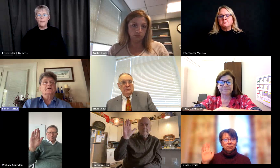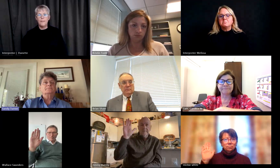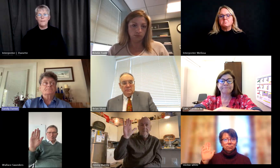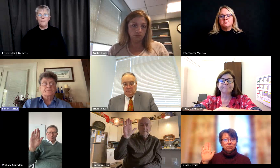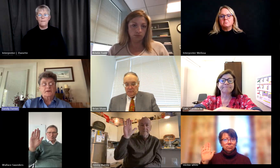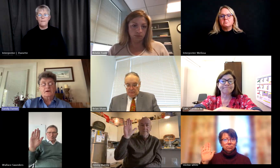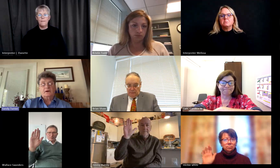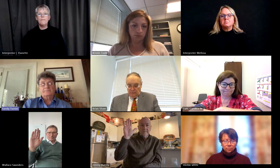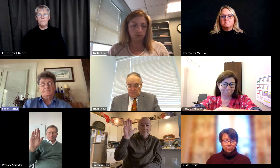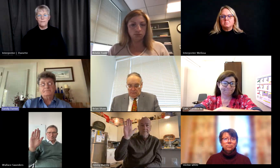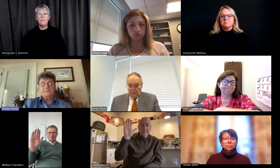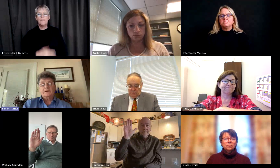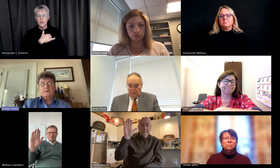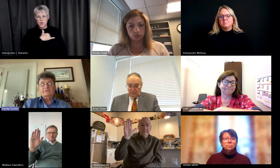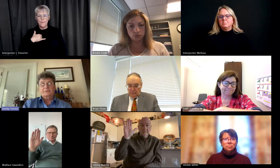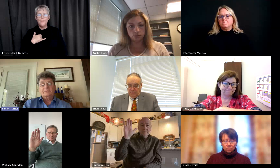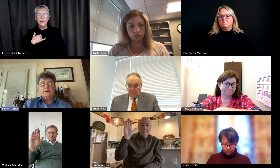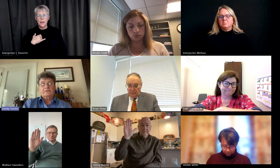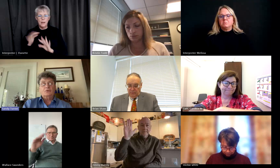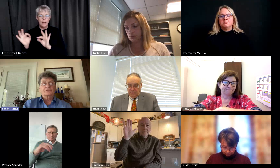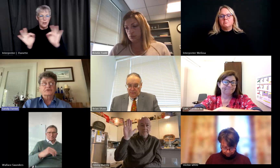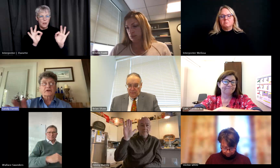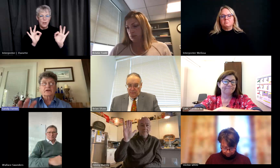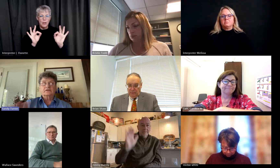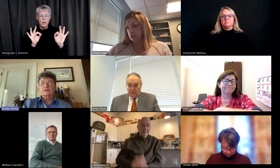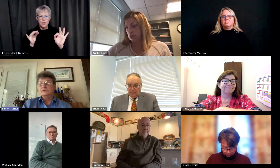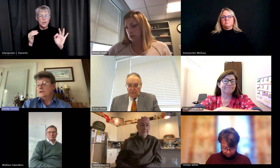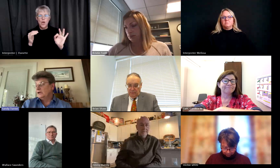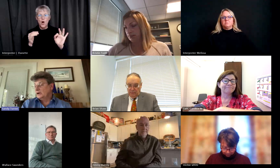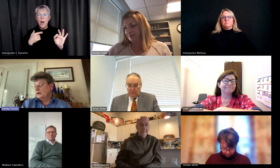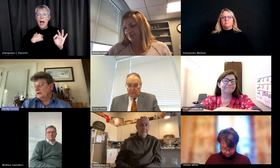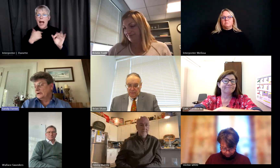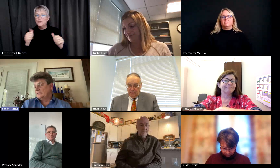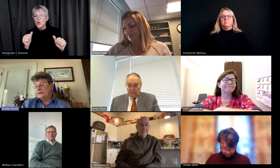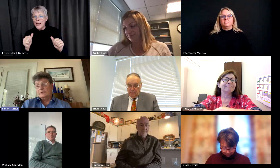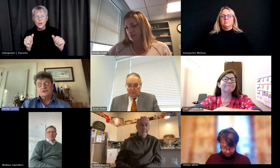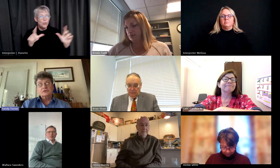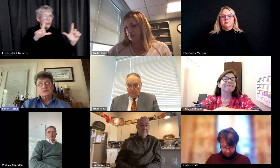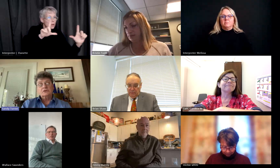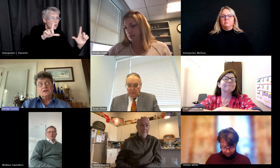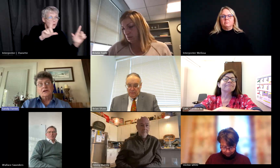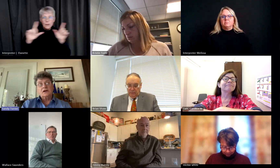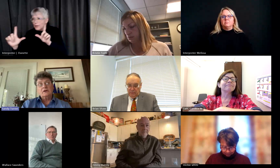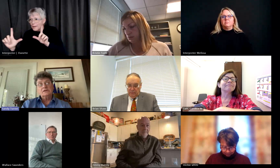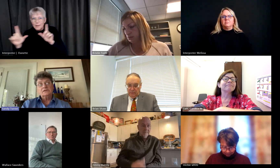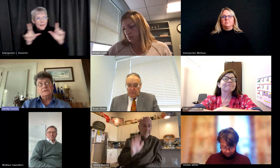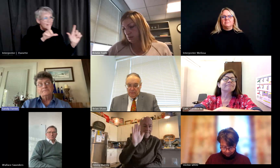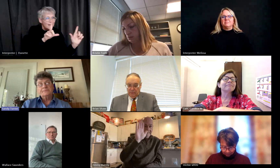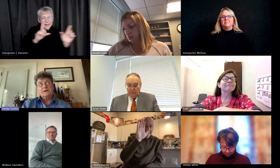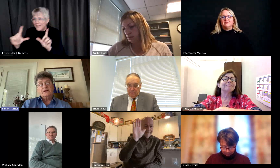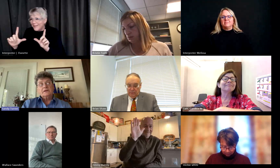Jimmy, okay. All right. I'm flipping back and forth so I can get the votes. All right, that motion carries. The